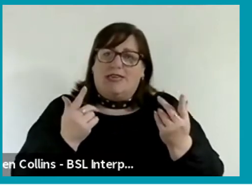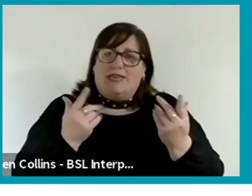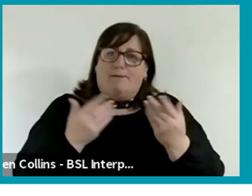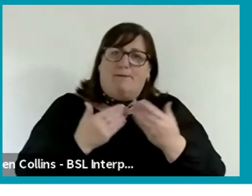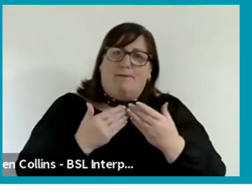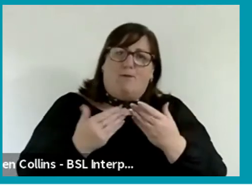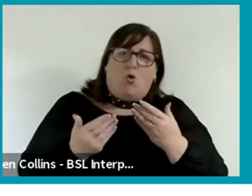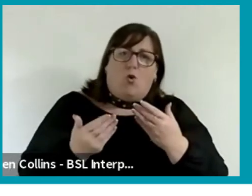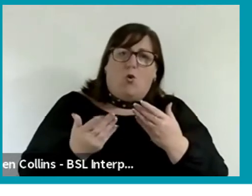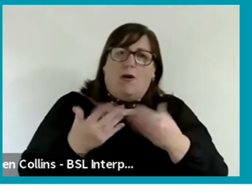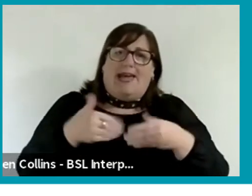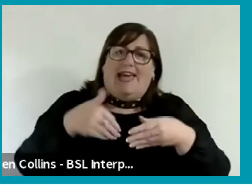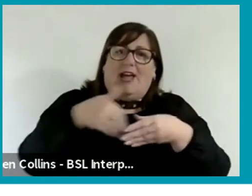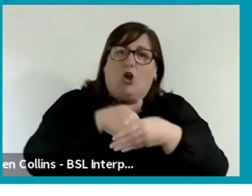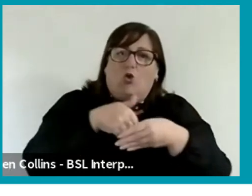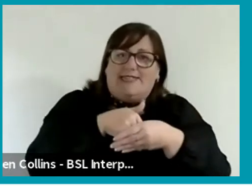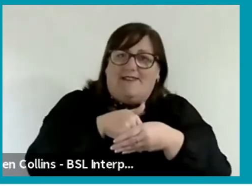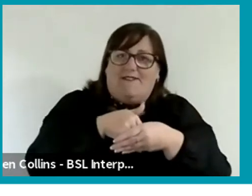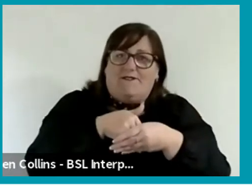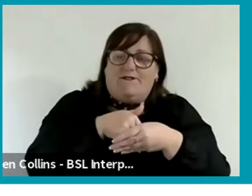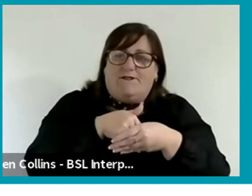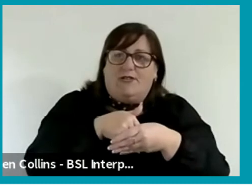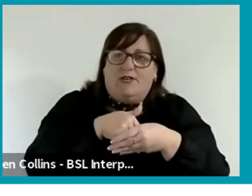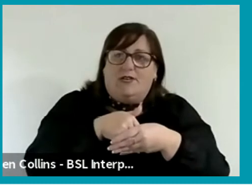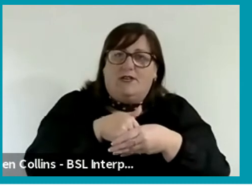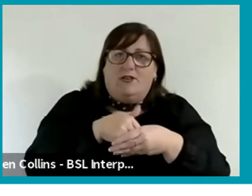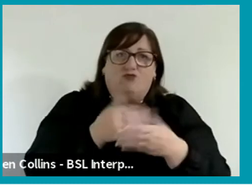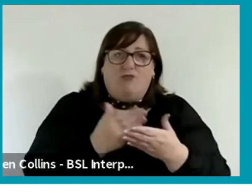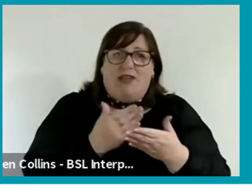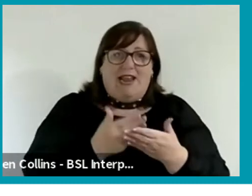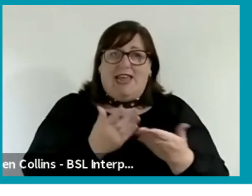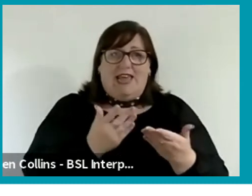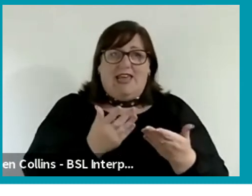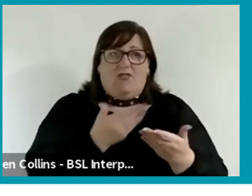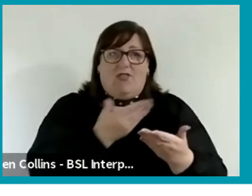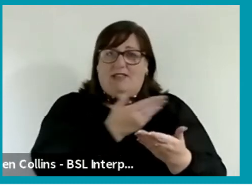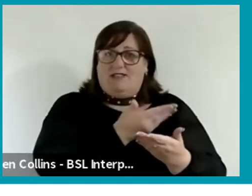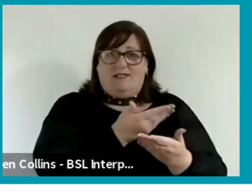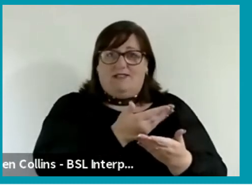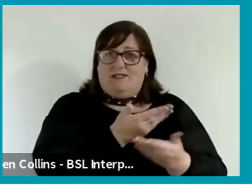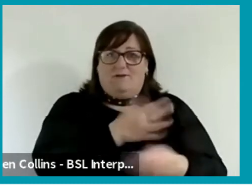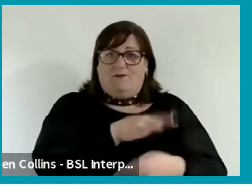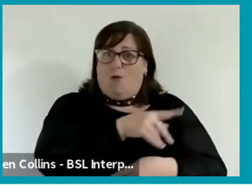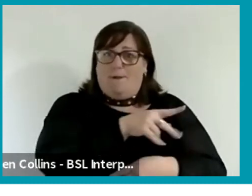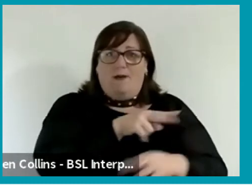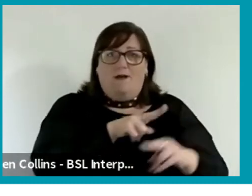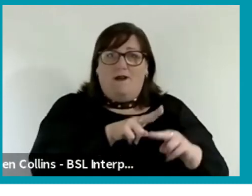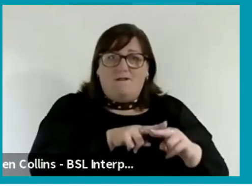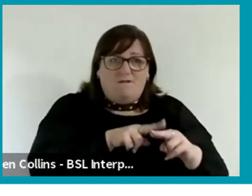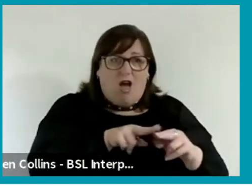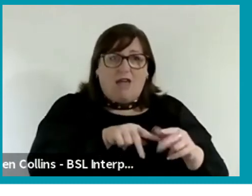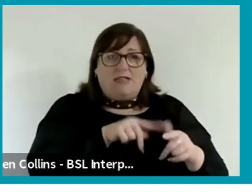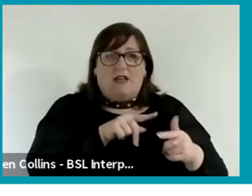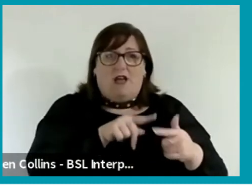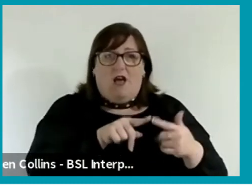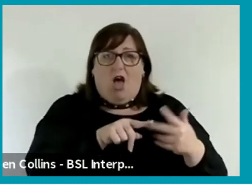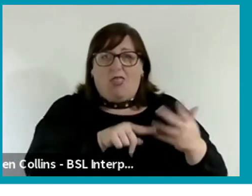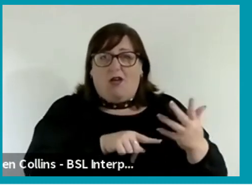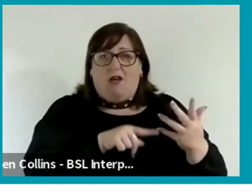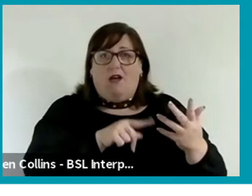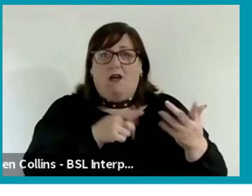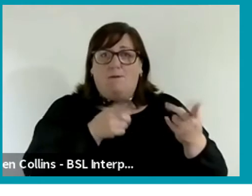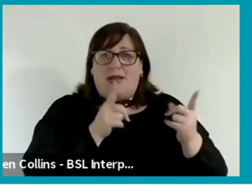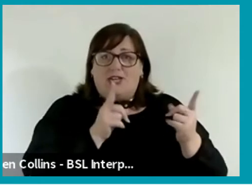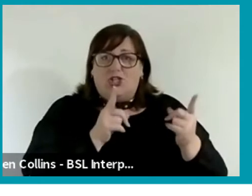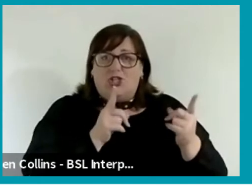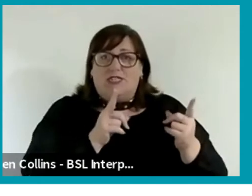then reverberating that around, and that comes from Faizah and talking about it. Myself and other managers and heads of departments just talking. Well, let's just start talking